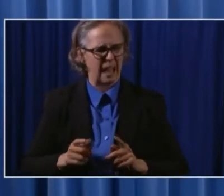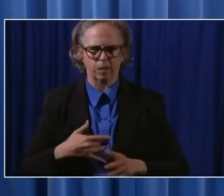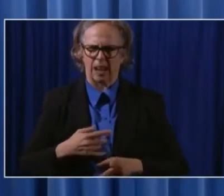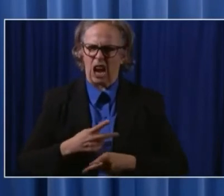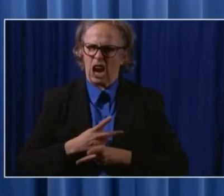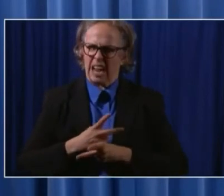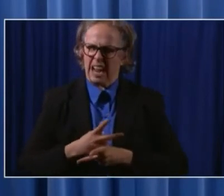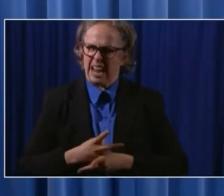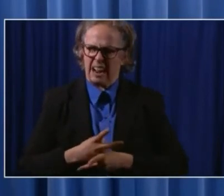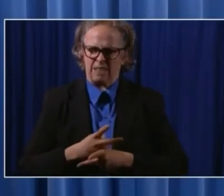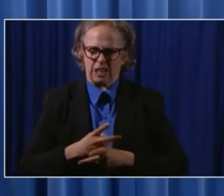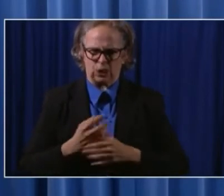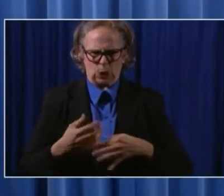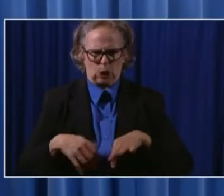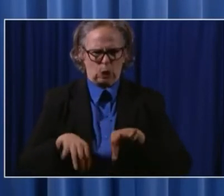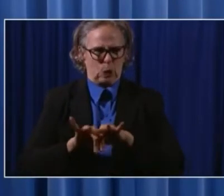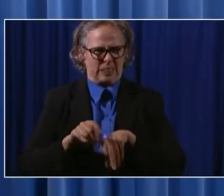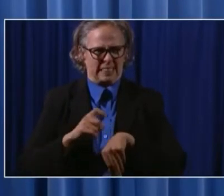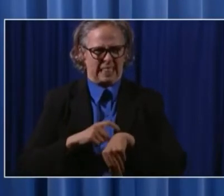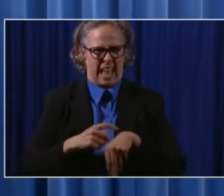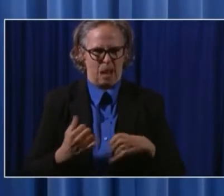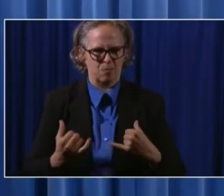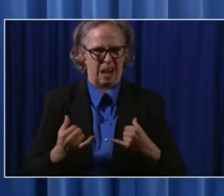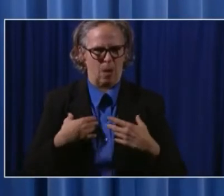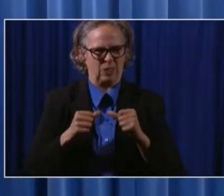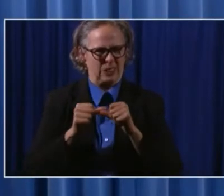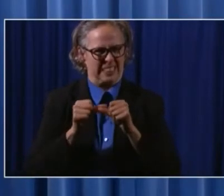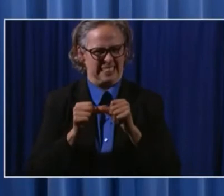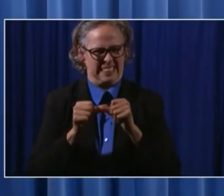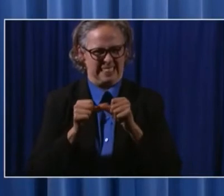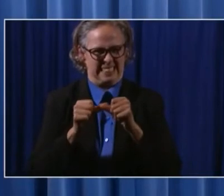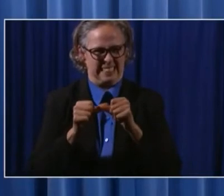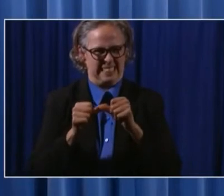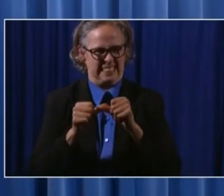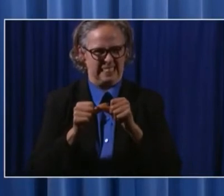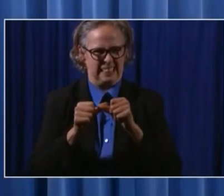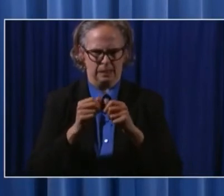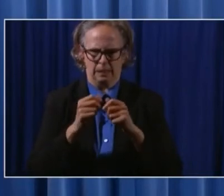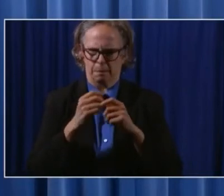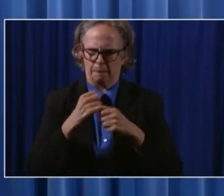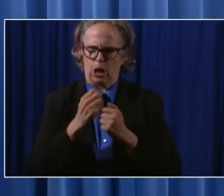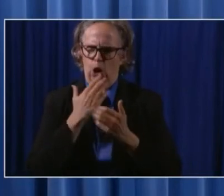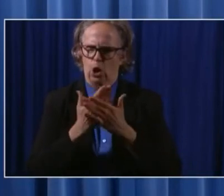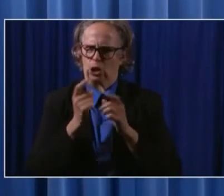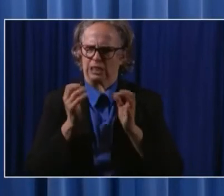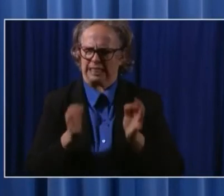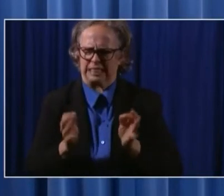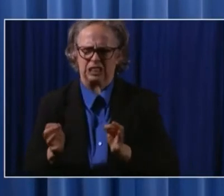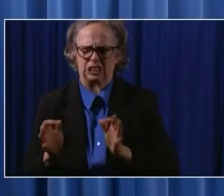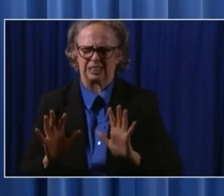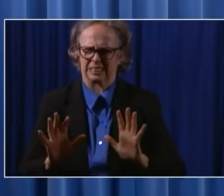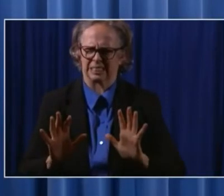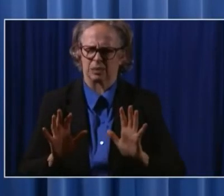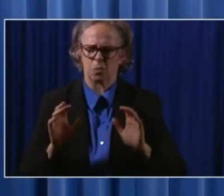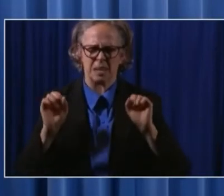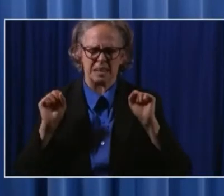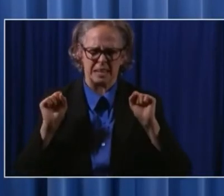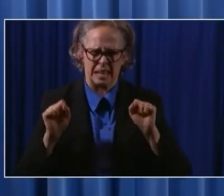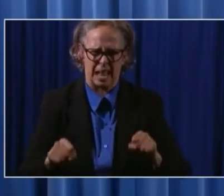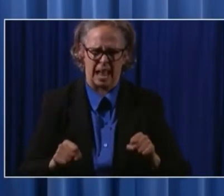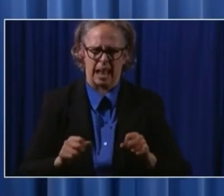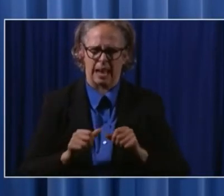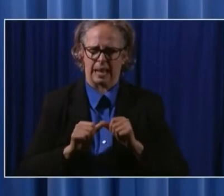continue to fight this, and I'm going to continue to talk to the people of the state. We can do two things at once. We're Ohioans. We're optimistic. We can move forward, but